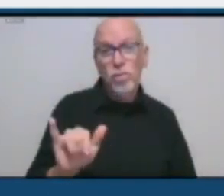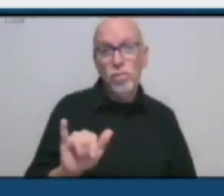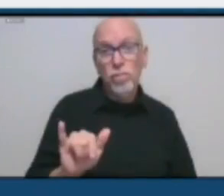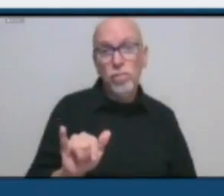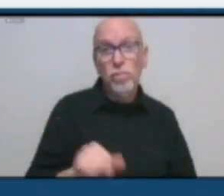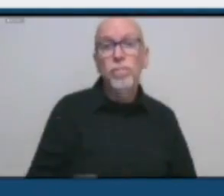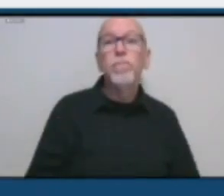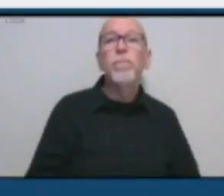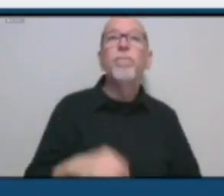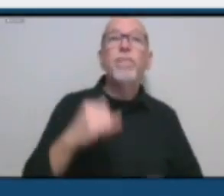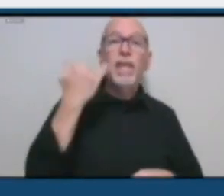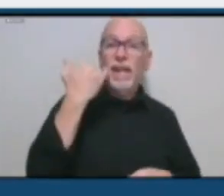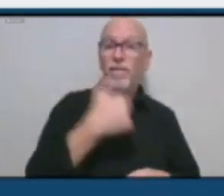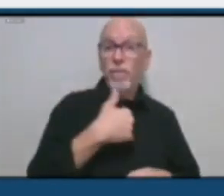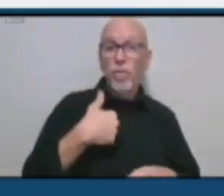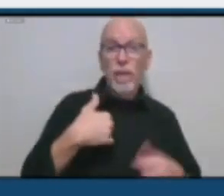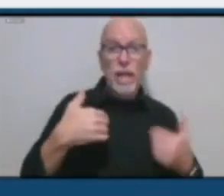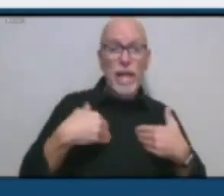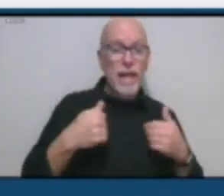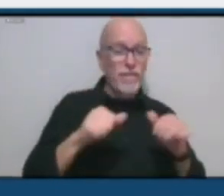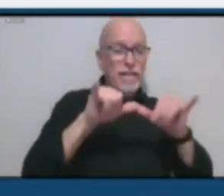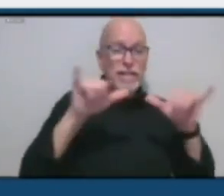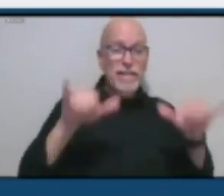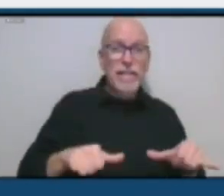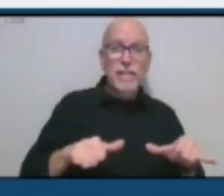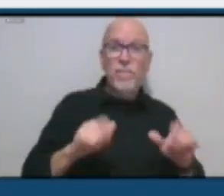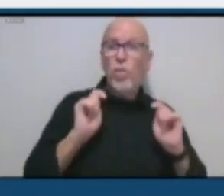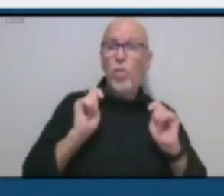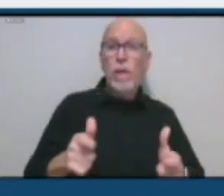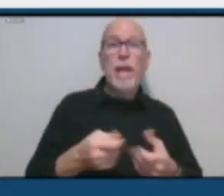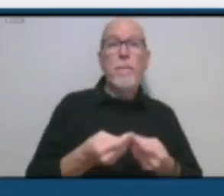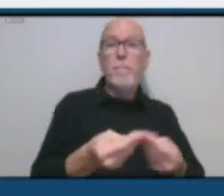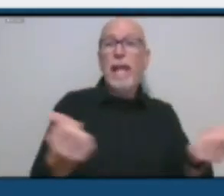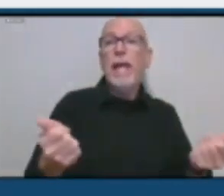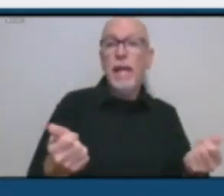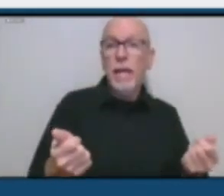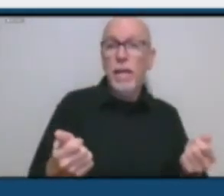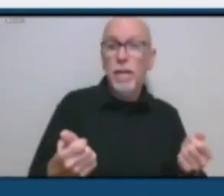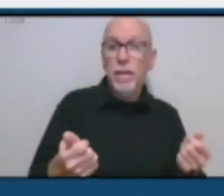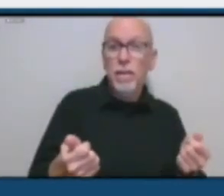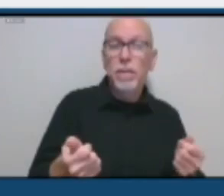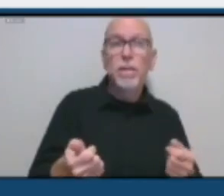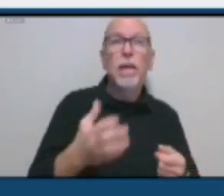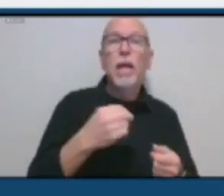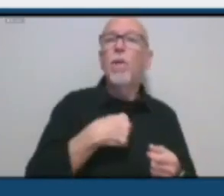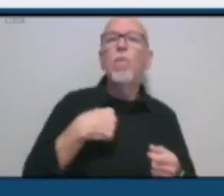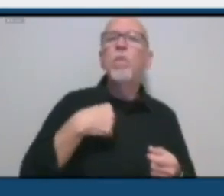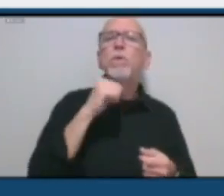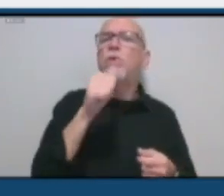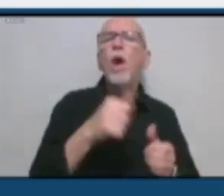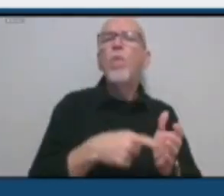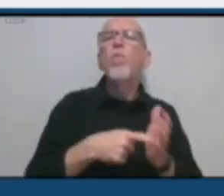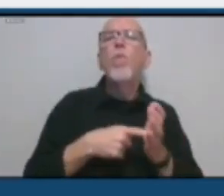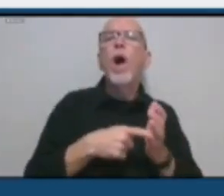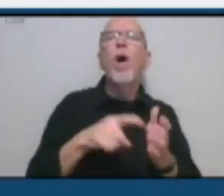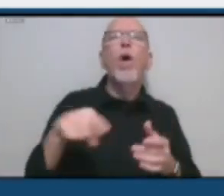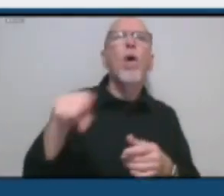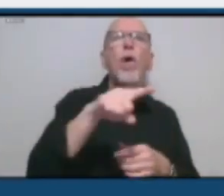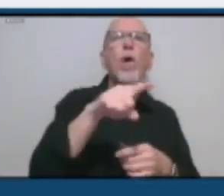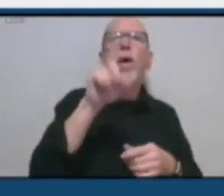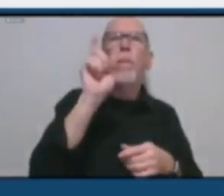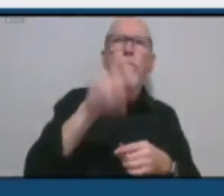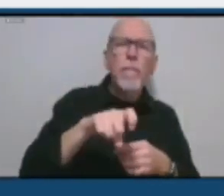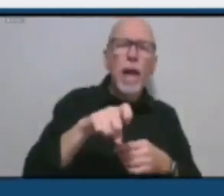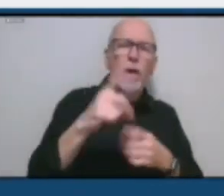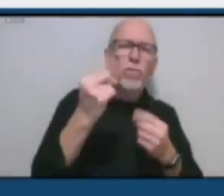If we ended up having a system that paid quickly and that we didn't require individuals to jump through a few